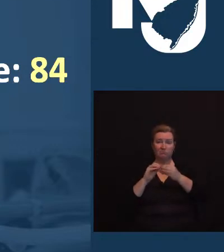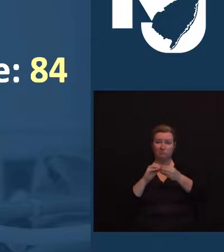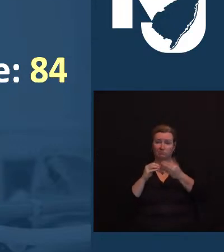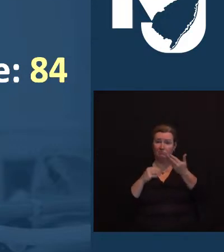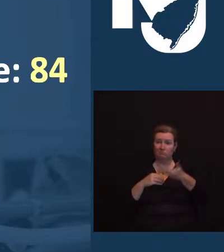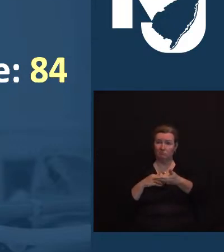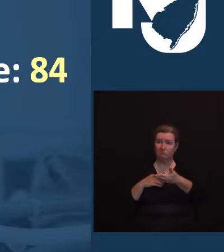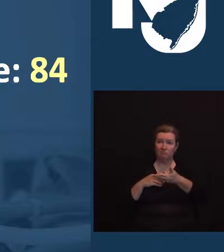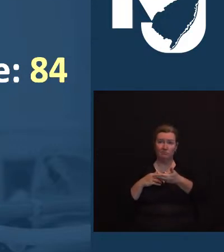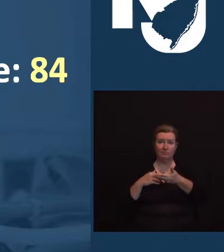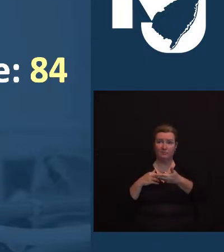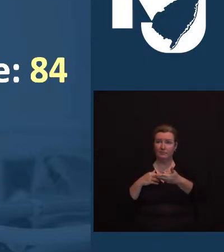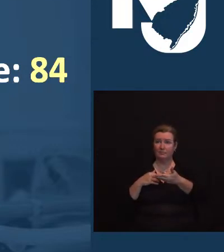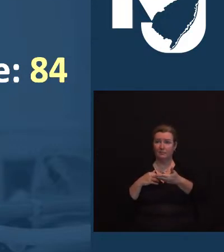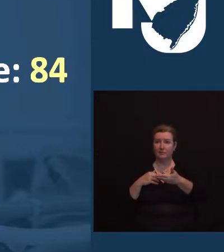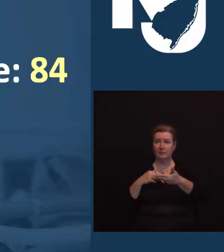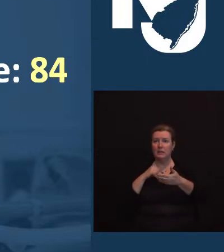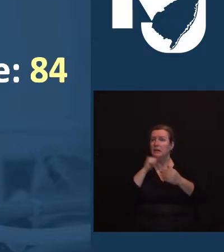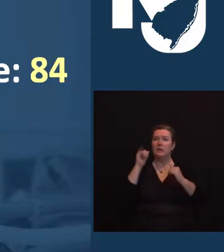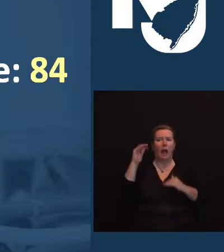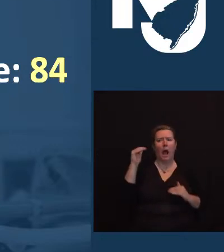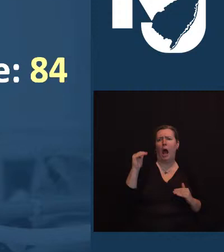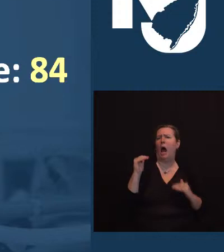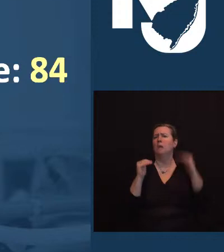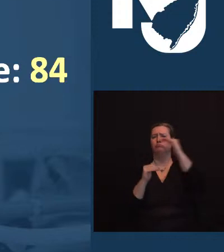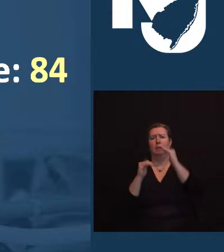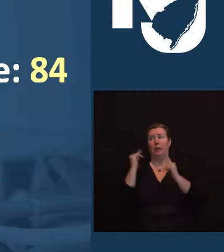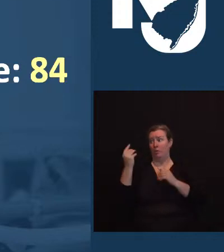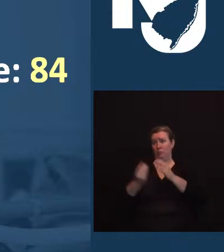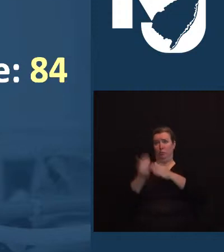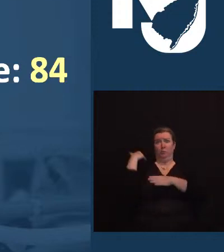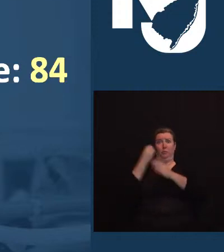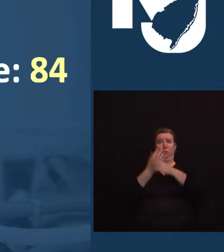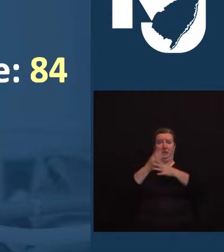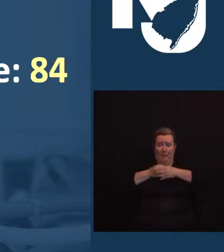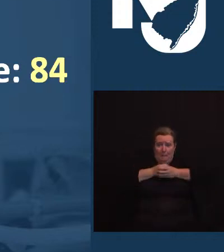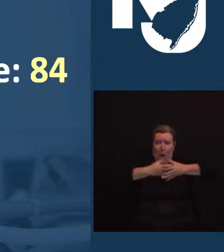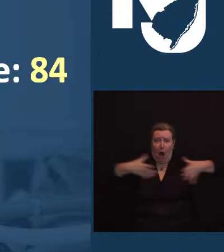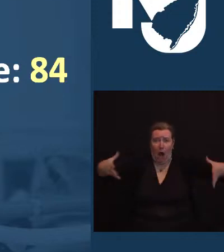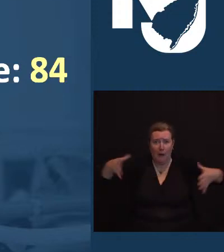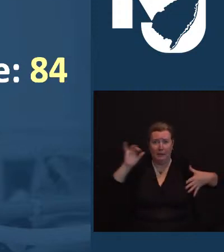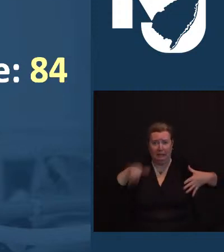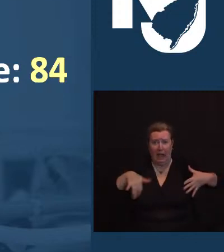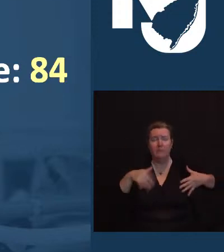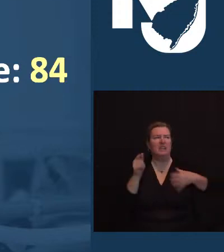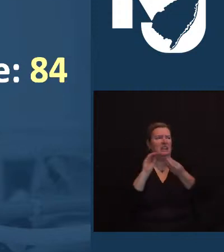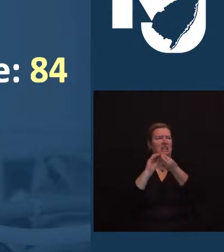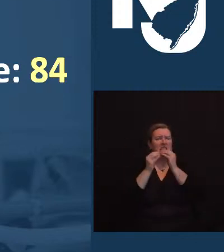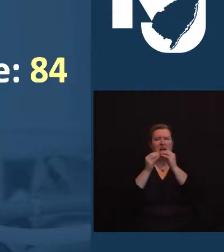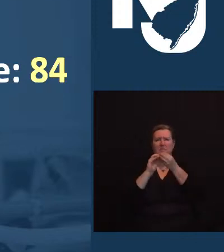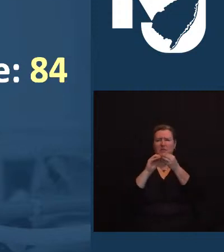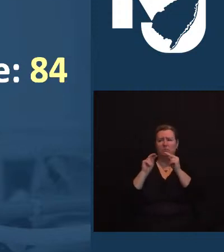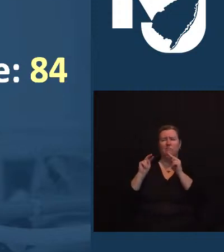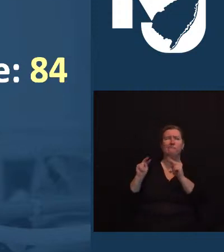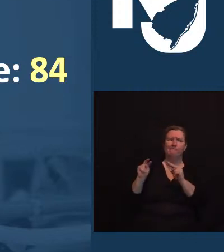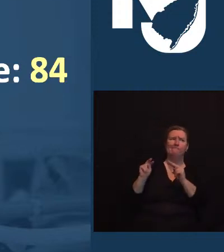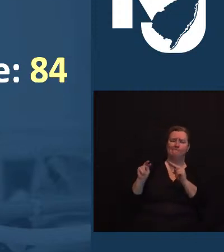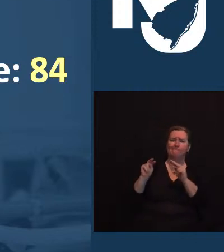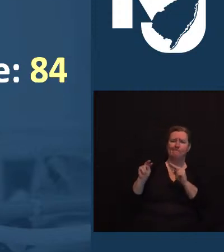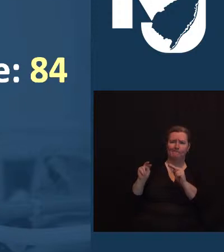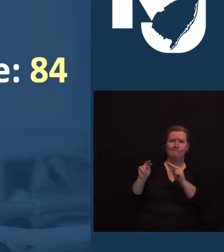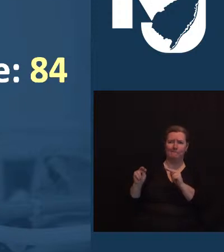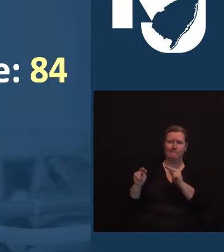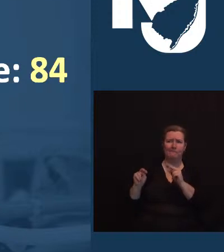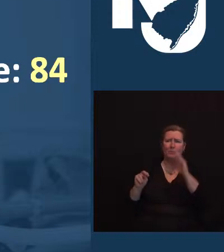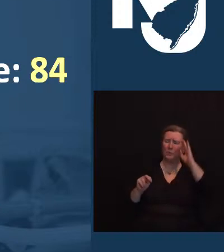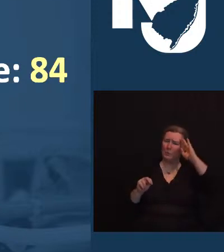anywhere near where we were during the spring surge, but we do look at these constantly, and we are fully aware of the extreme